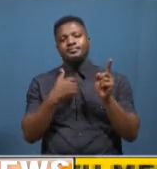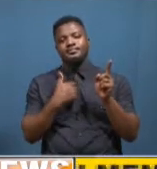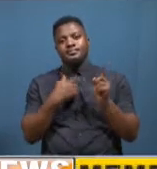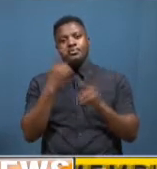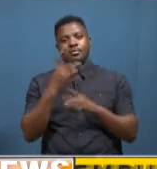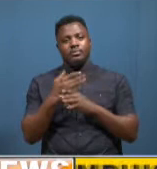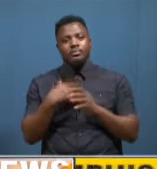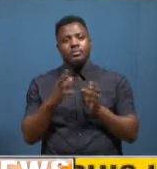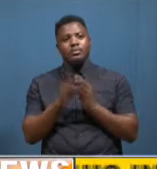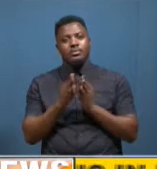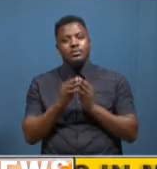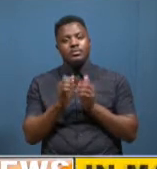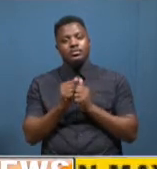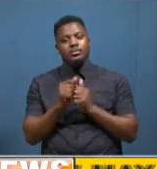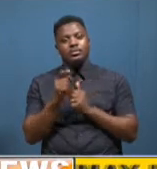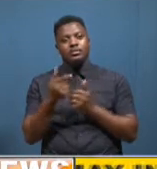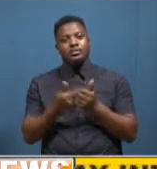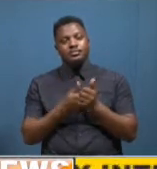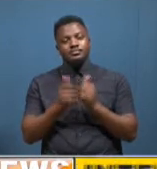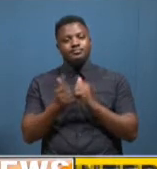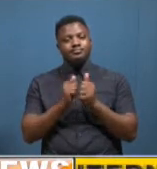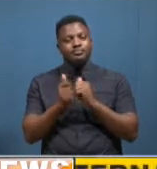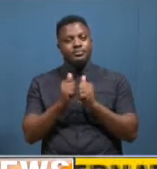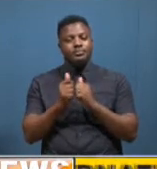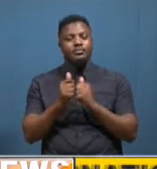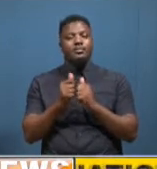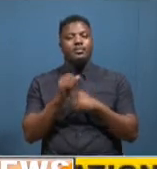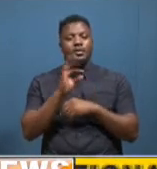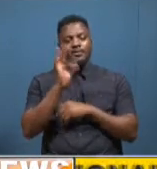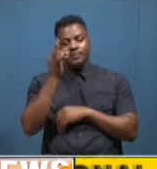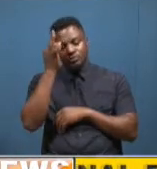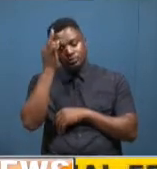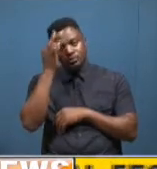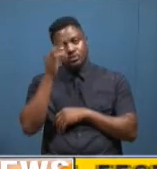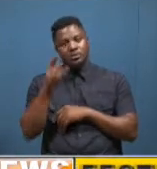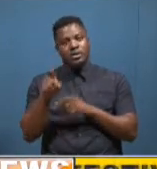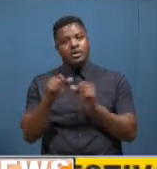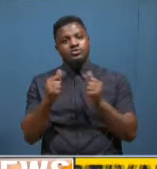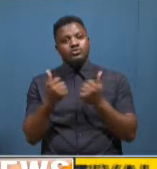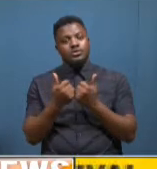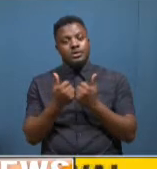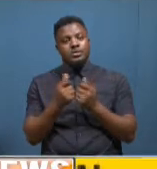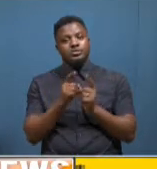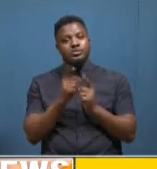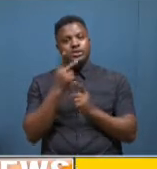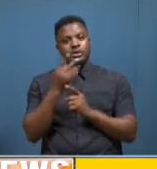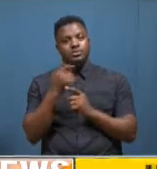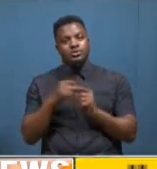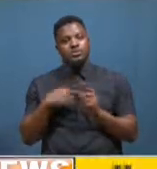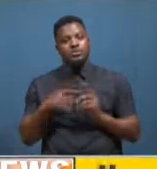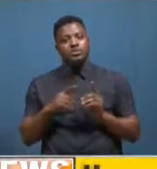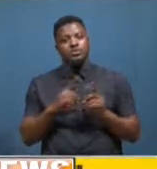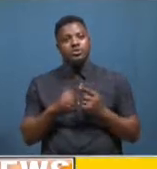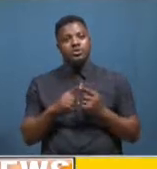already had a meeting with the Ghana Athletic Federation Association to see what we can do